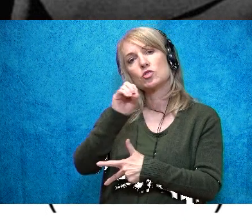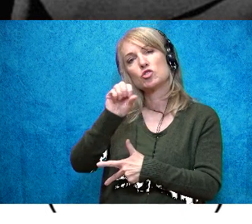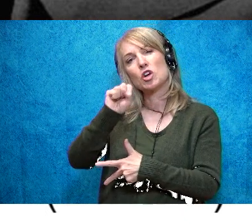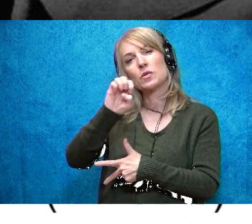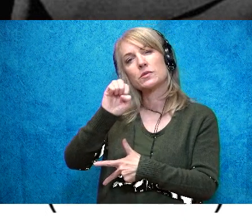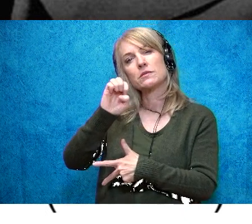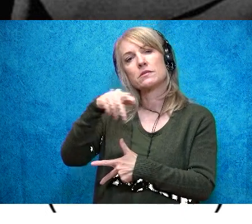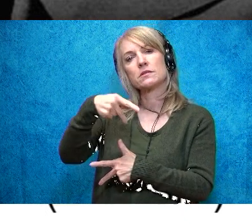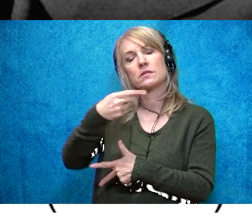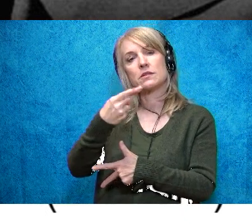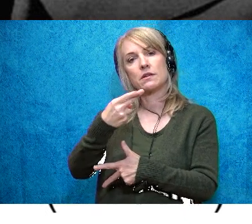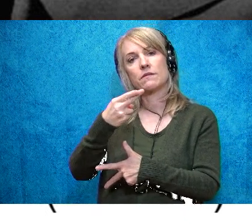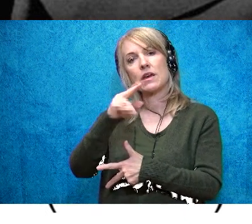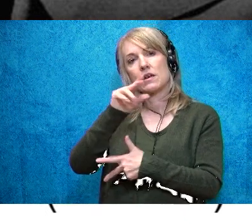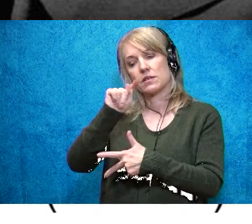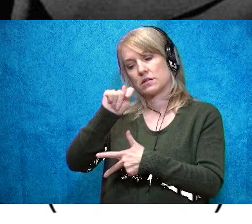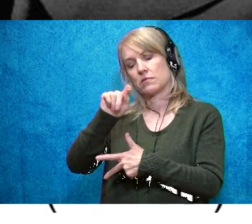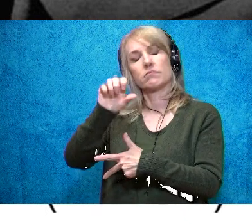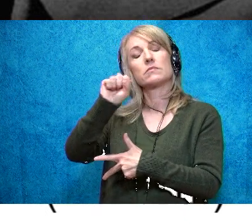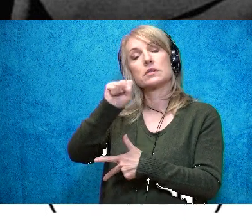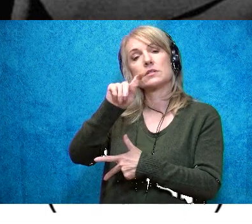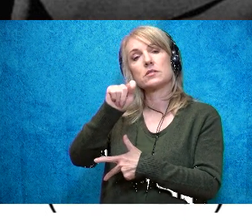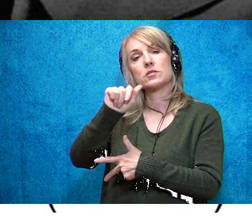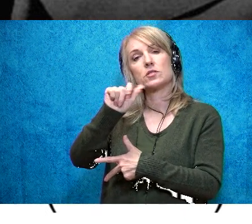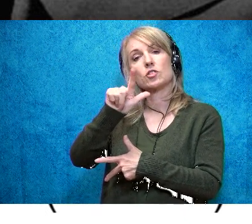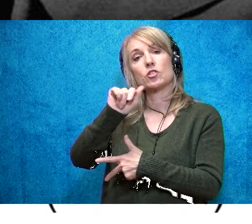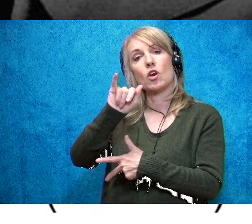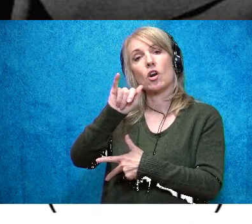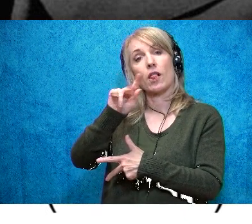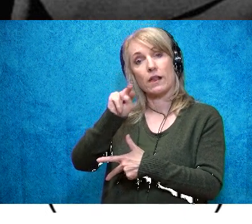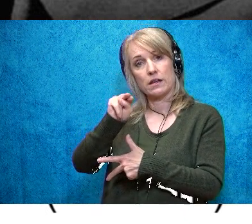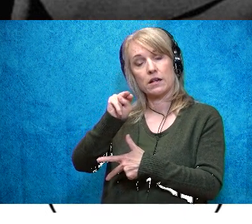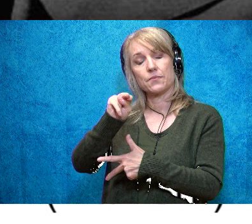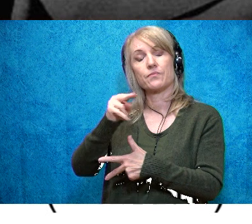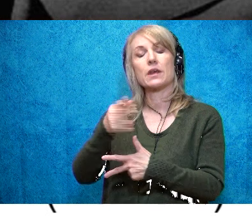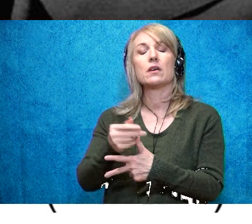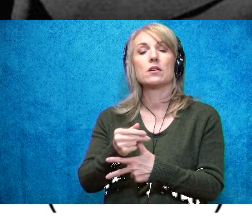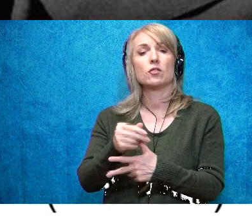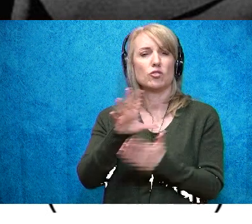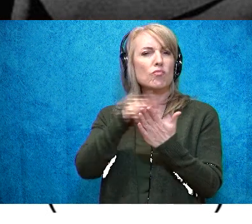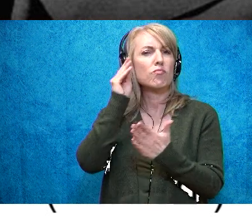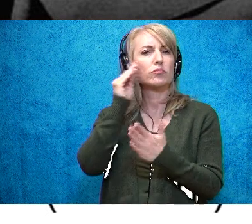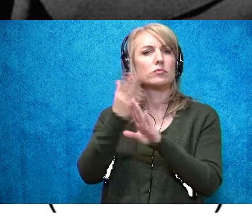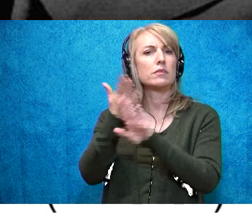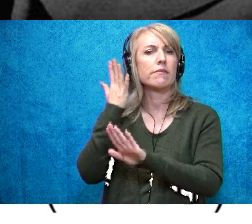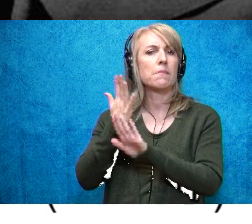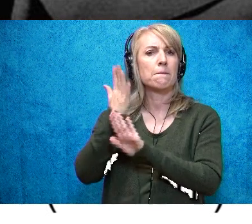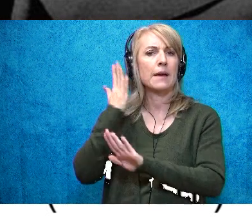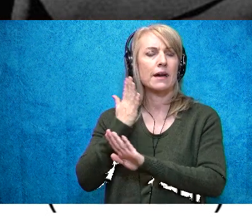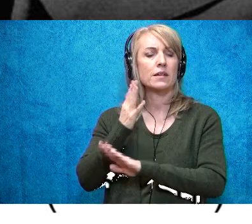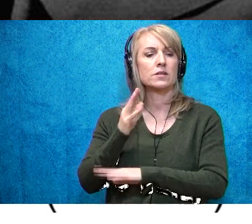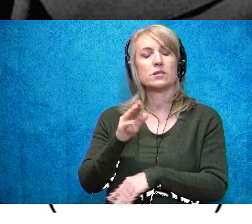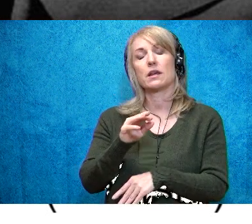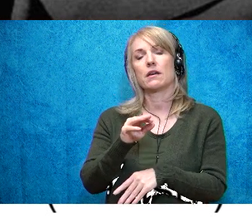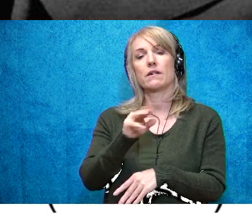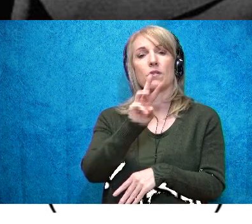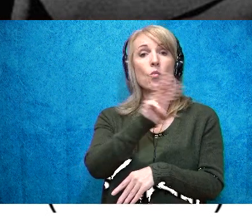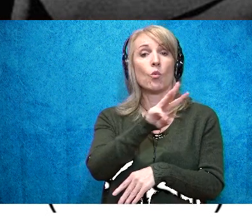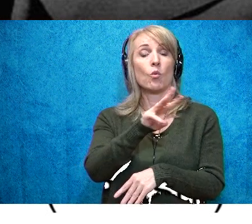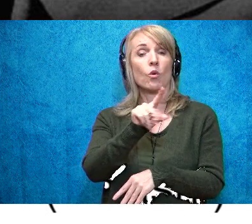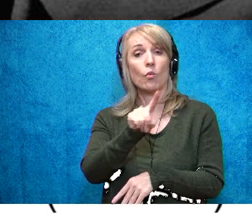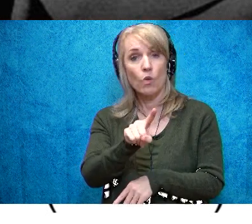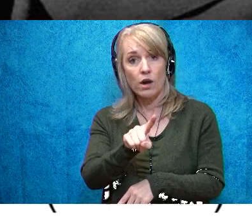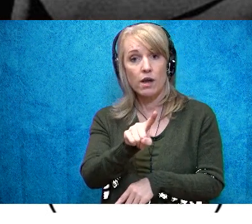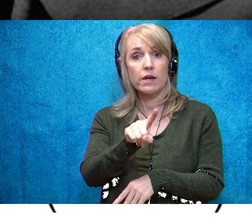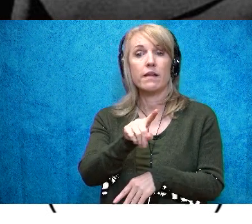in the past, you've learned in your classroom in the past about World War I and the Bolshevik Revolution and how Vladimir Lenin took control